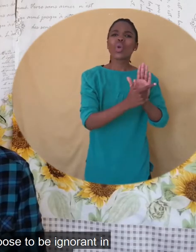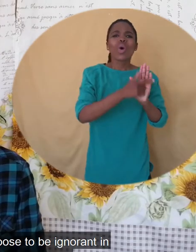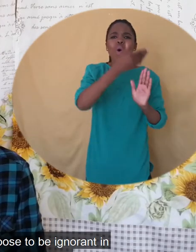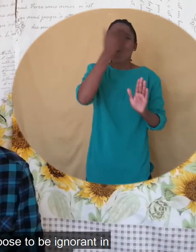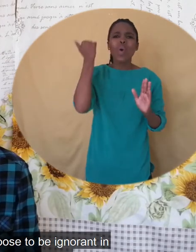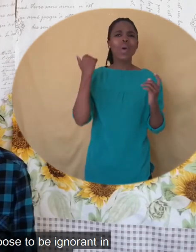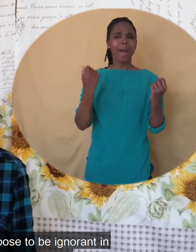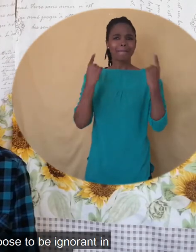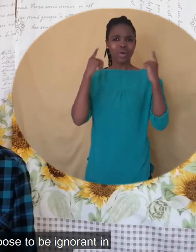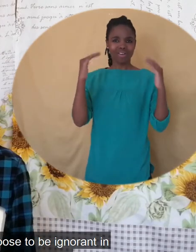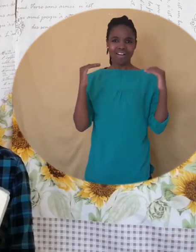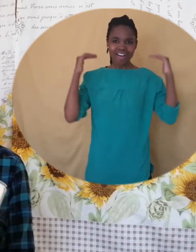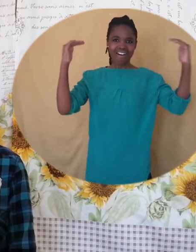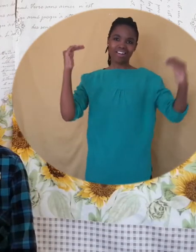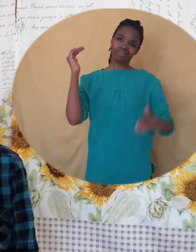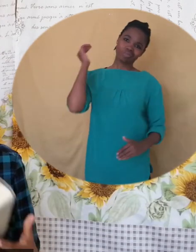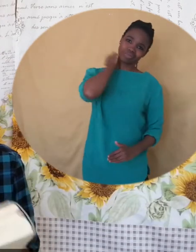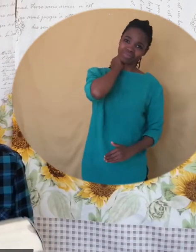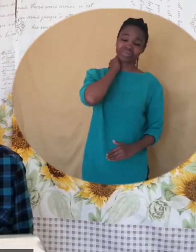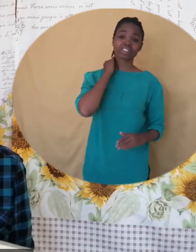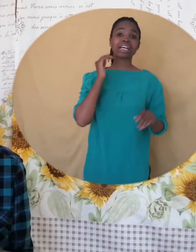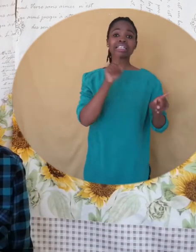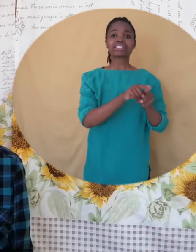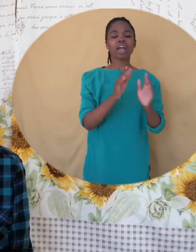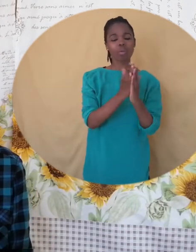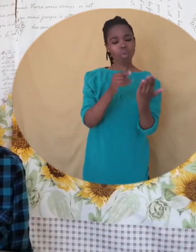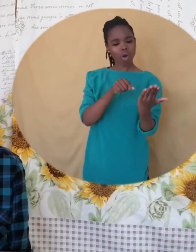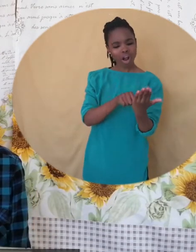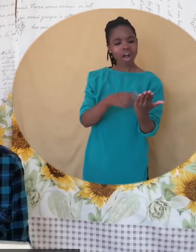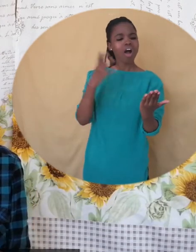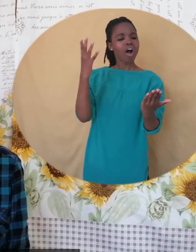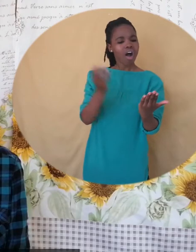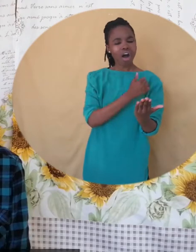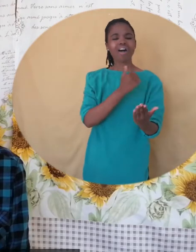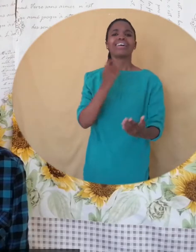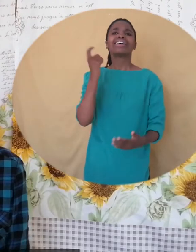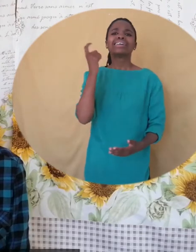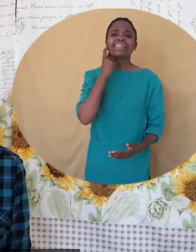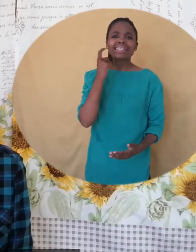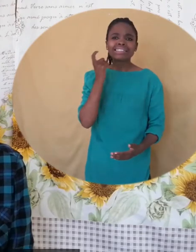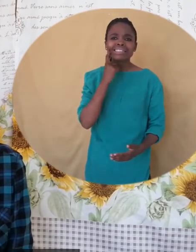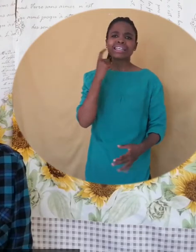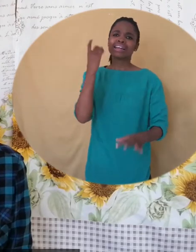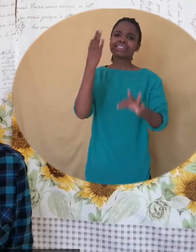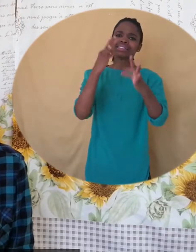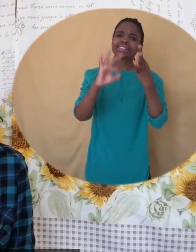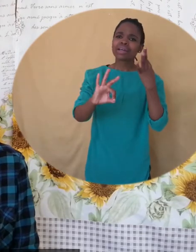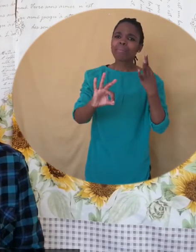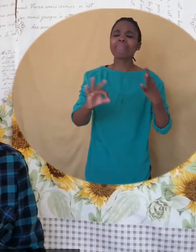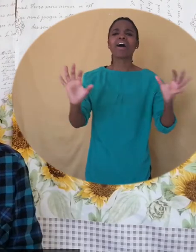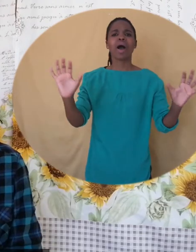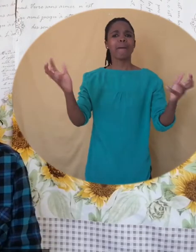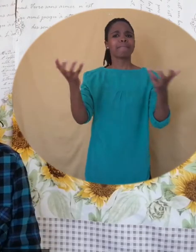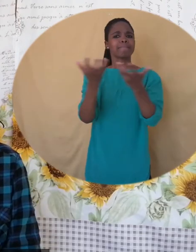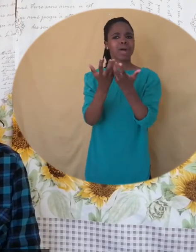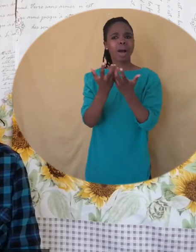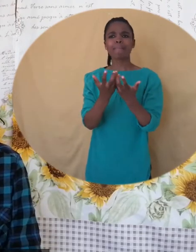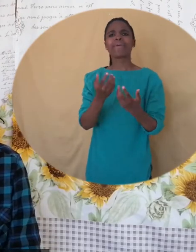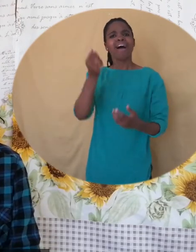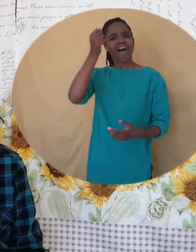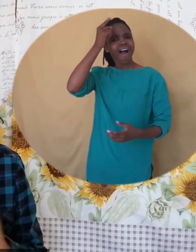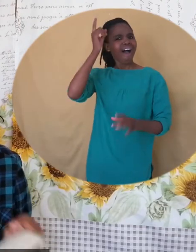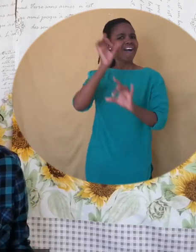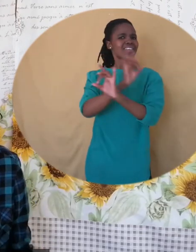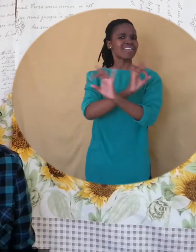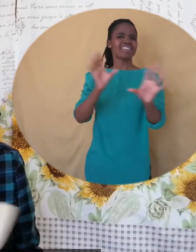applied directly to me. So when I picked up this book, it's a family guide, you know, and that's exactly what it is. It's very simple